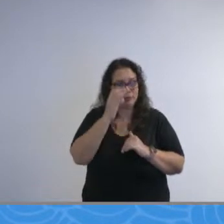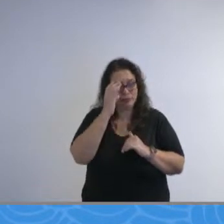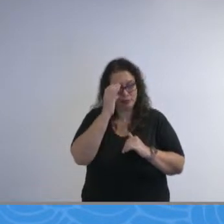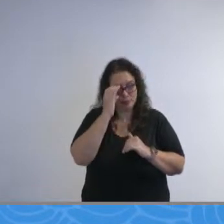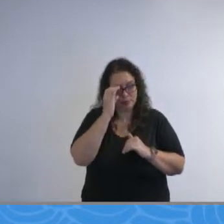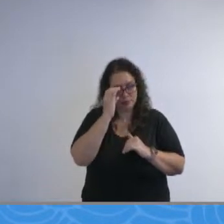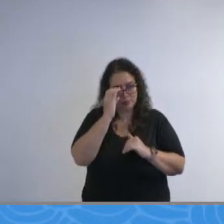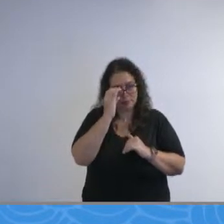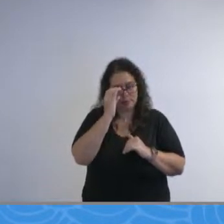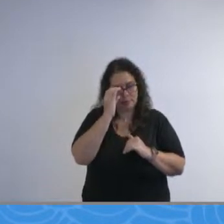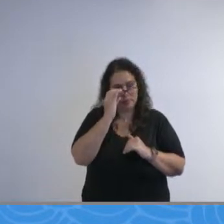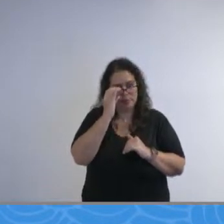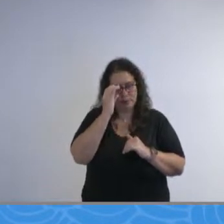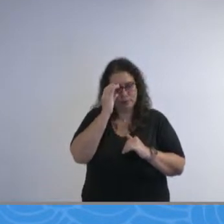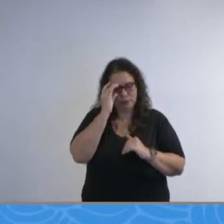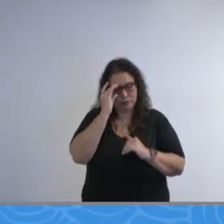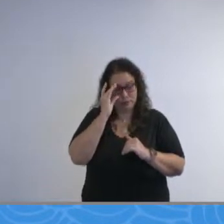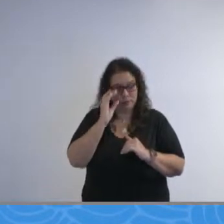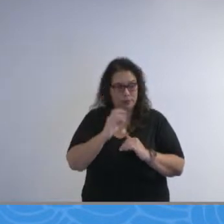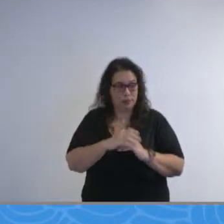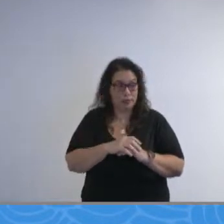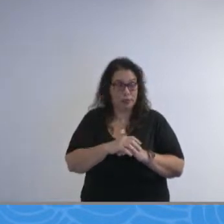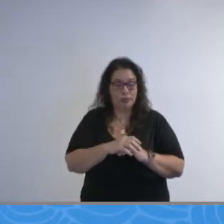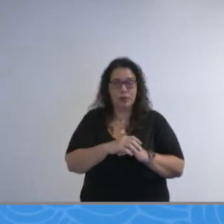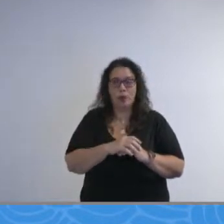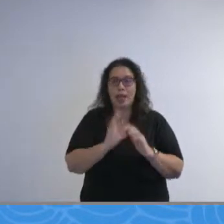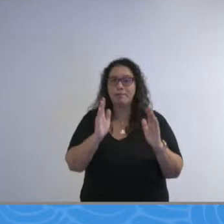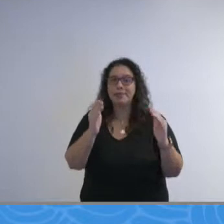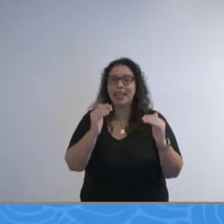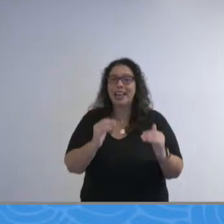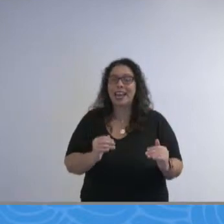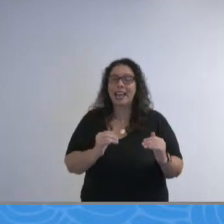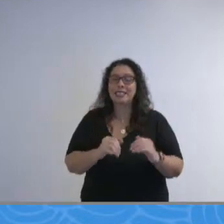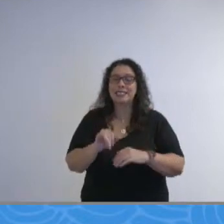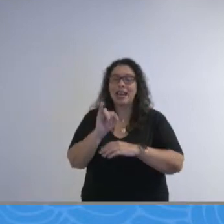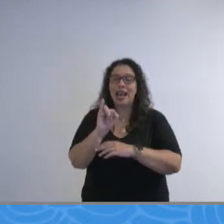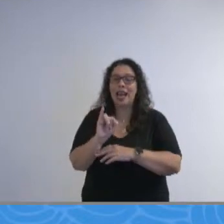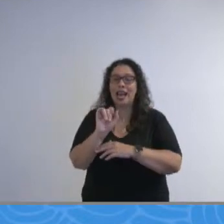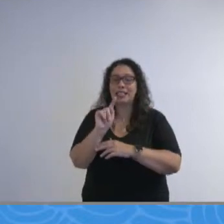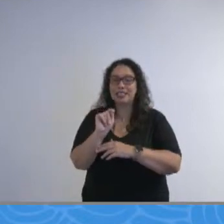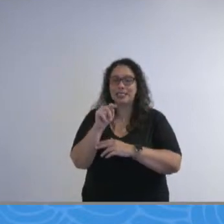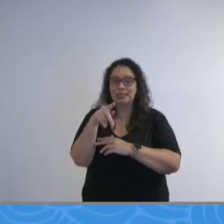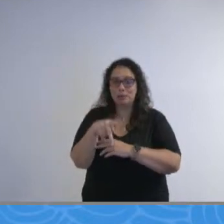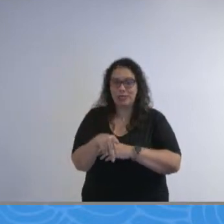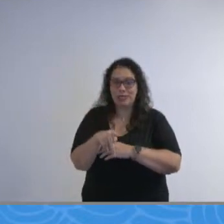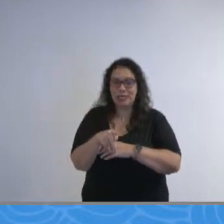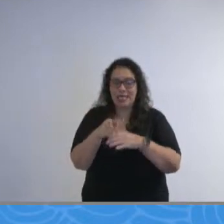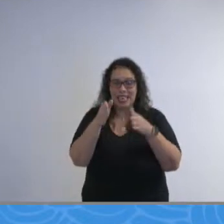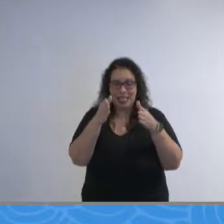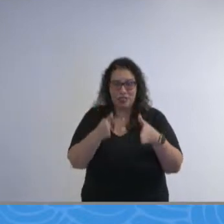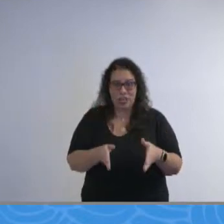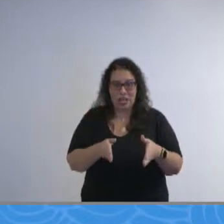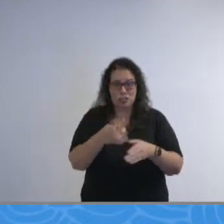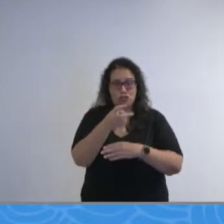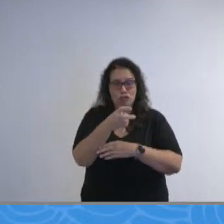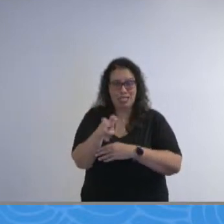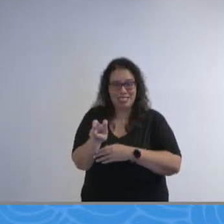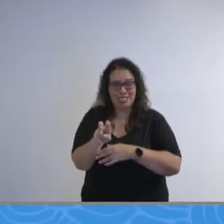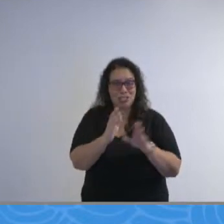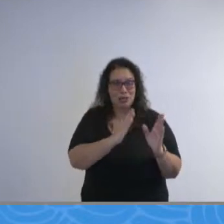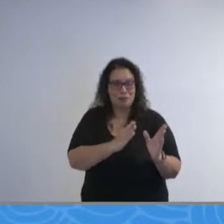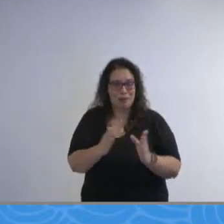Now let's talk about the ITP, the Individualized Transition Plan. In